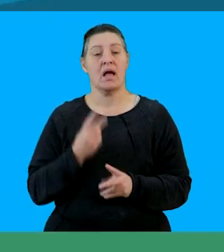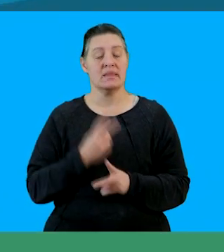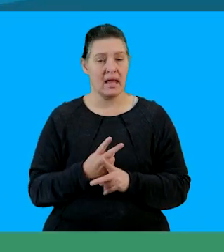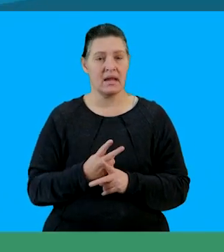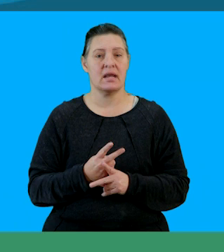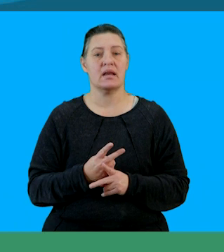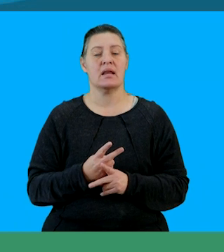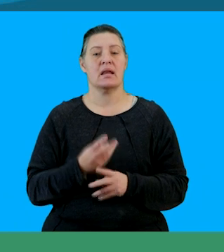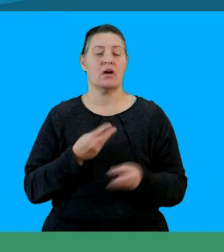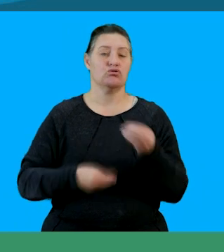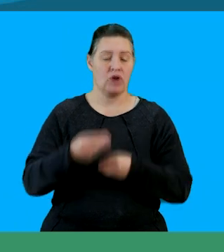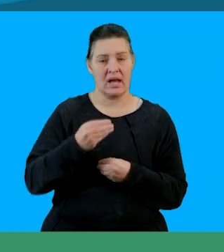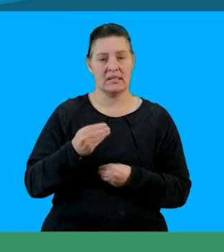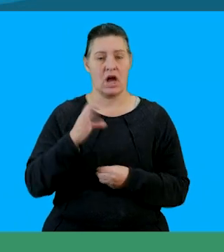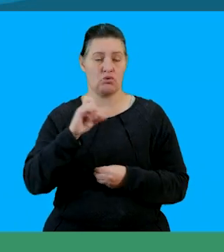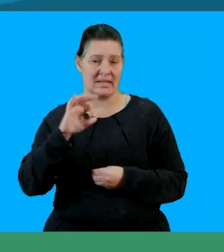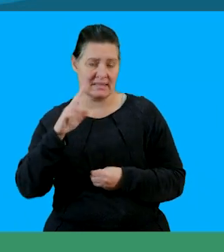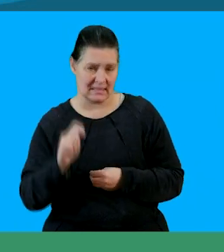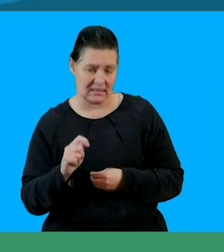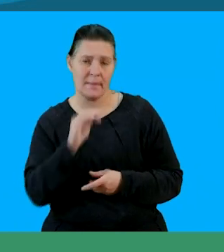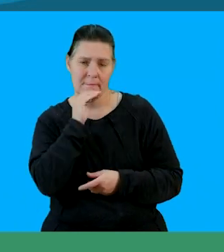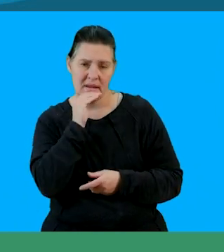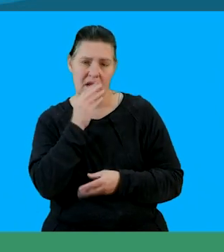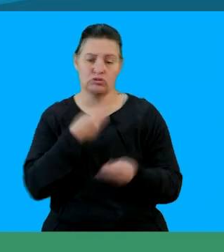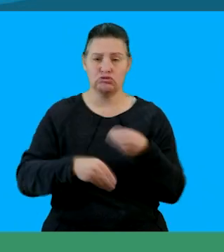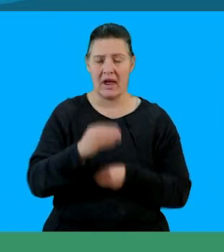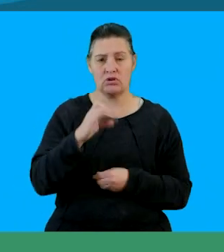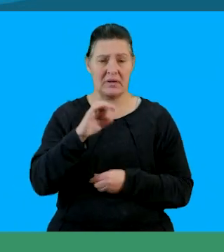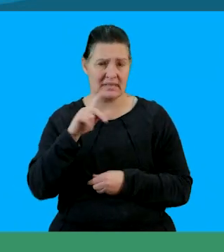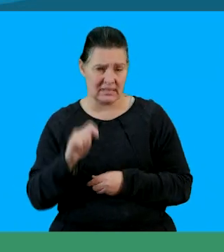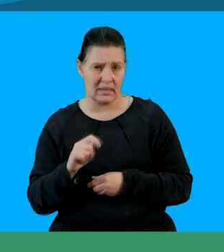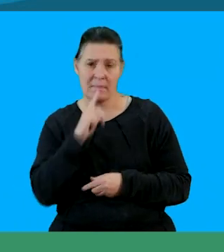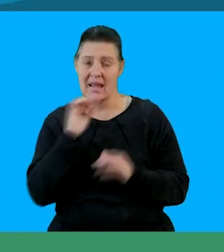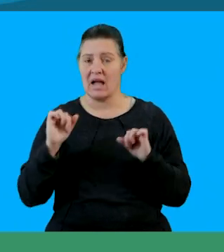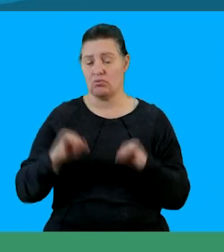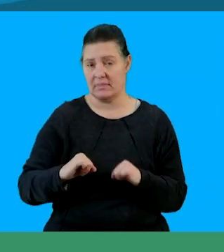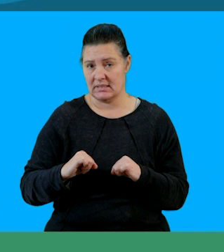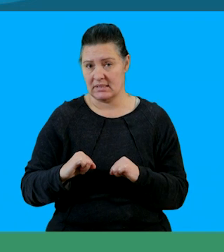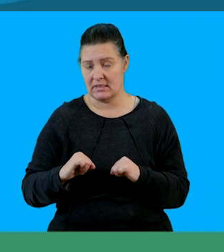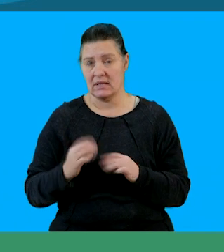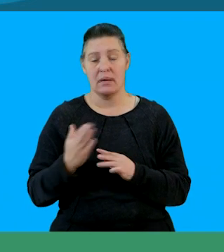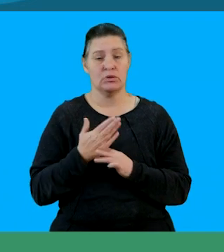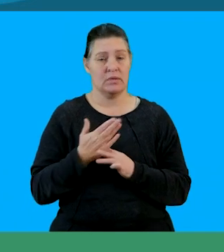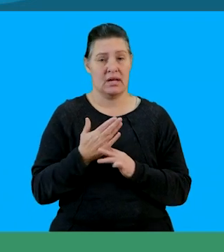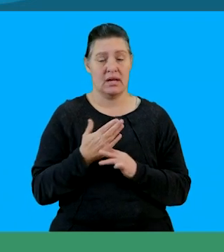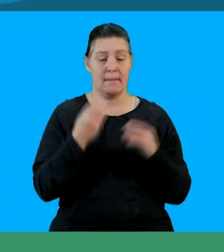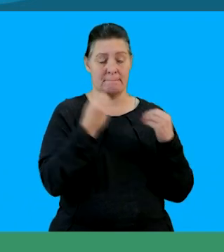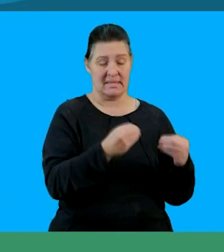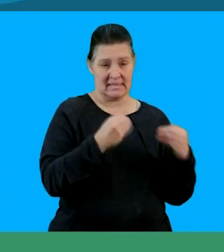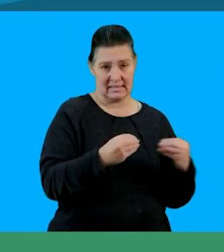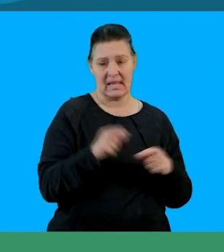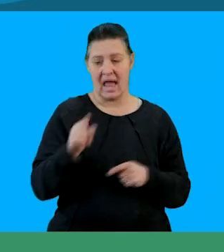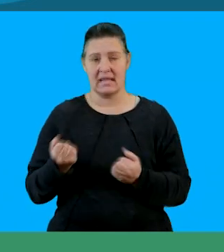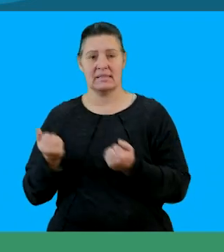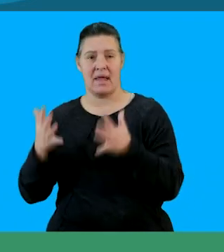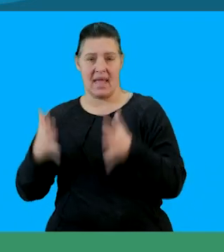Then we have trade credit as another source of funding. Trade credit is an agreement between a